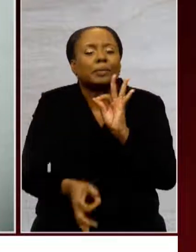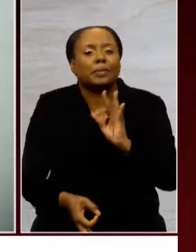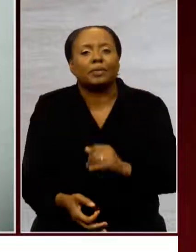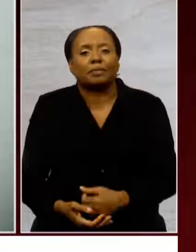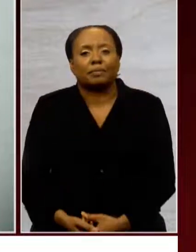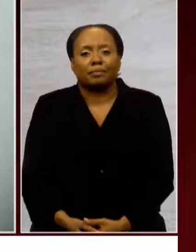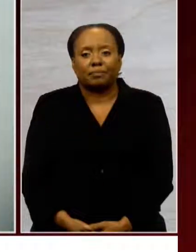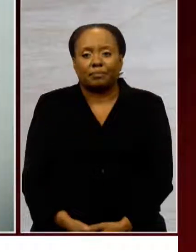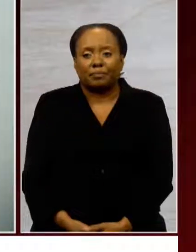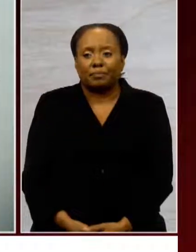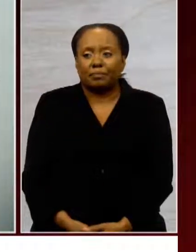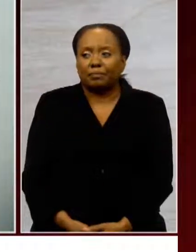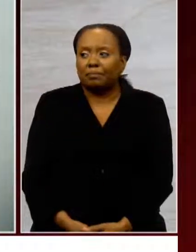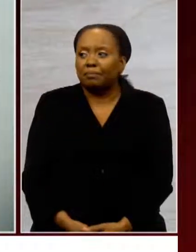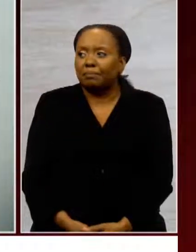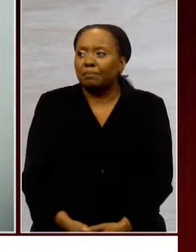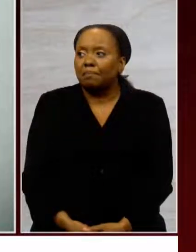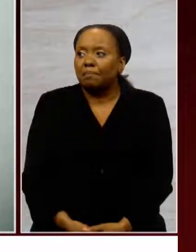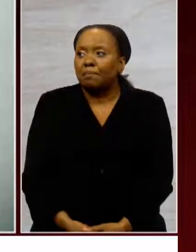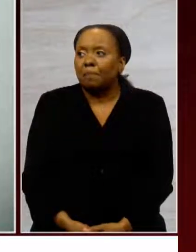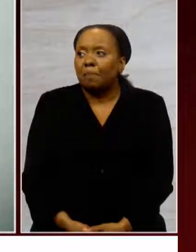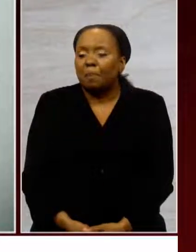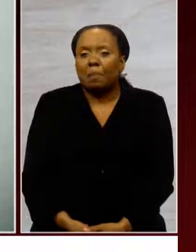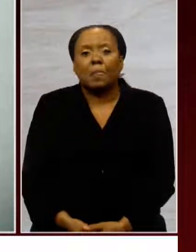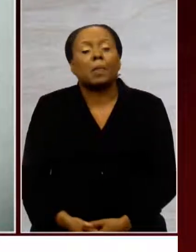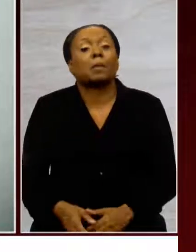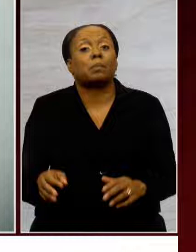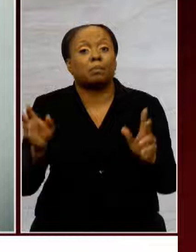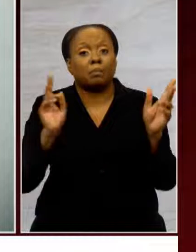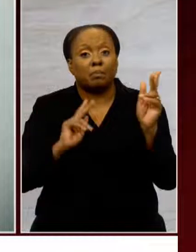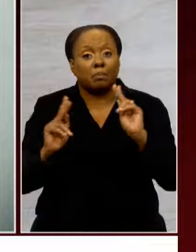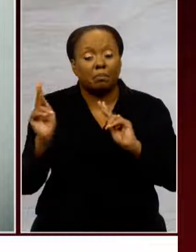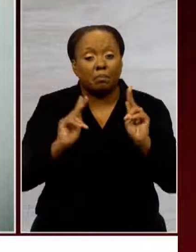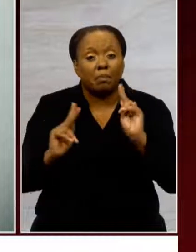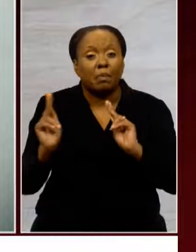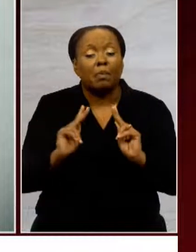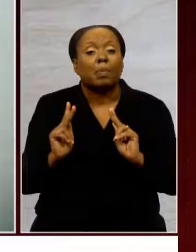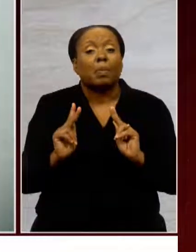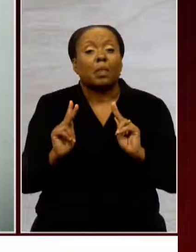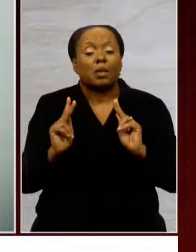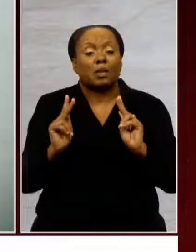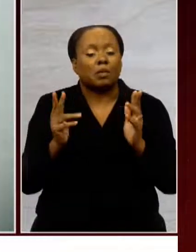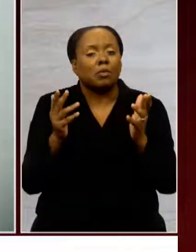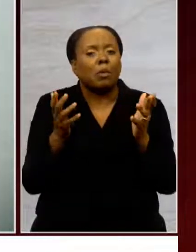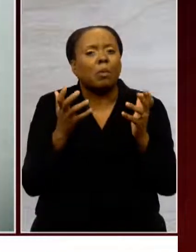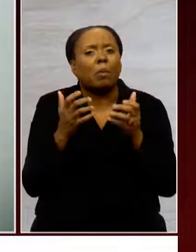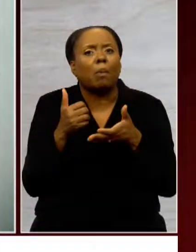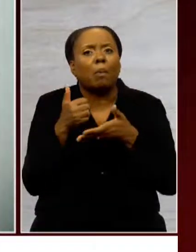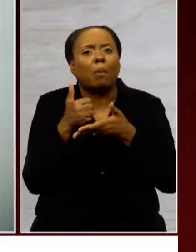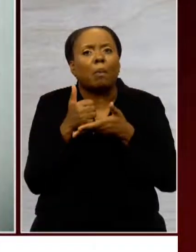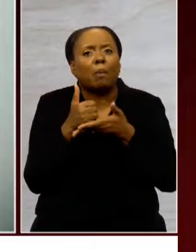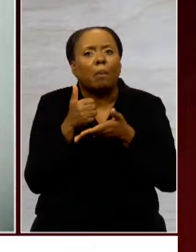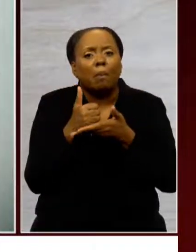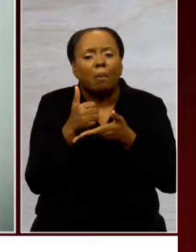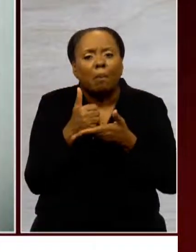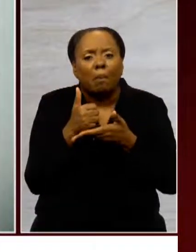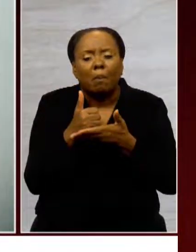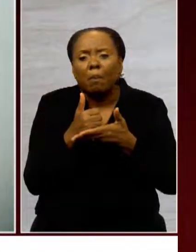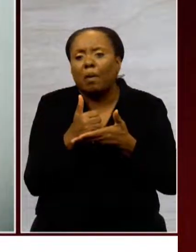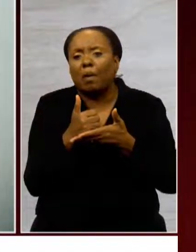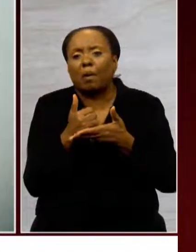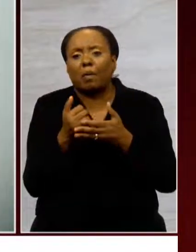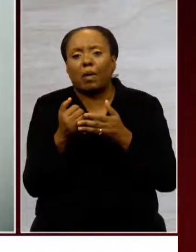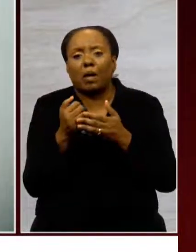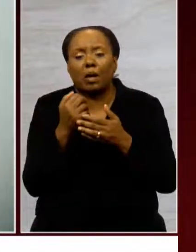Oral care for persons with a variety of disabilities is a big challenge, especially for persons who may be autistic